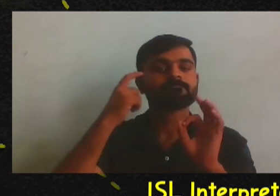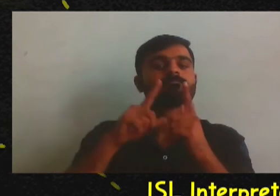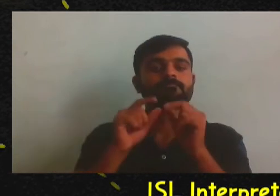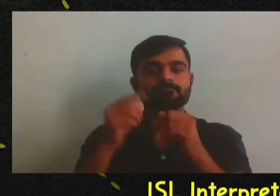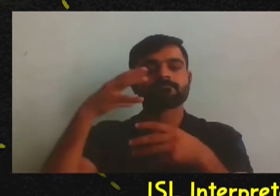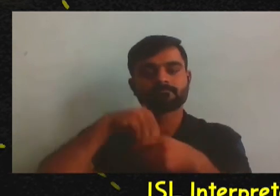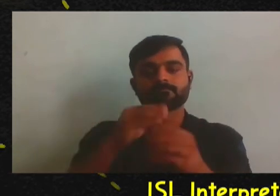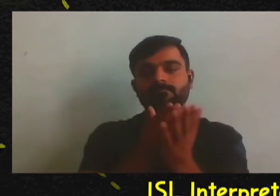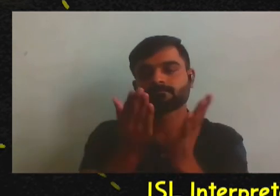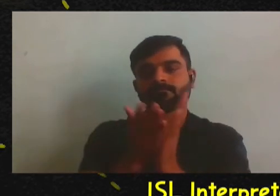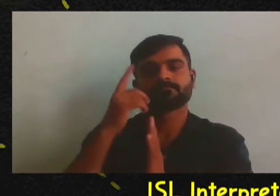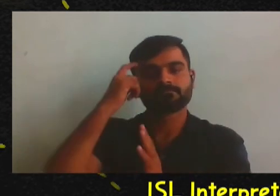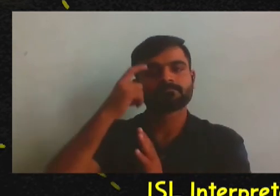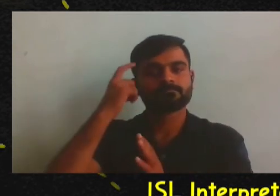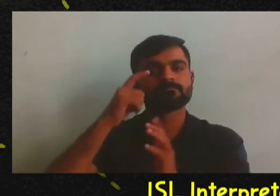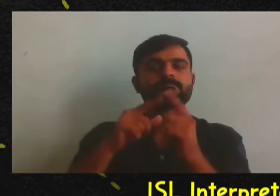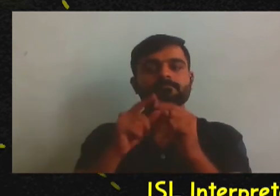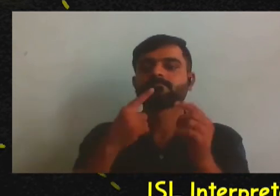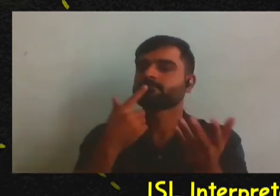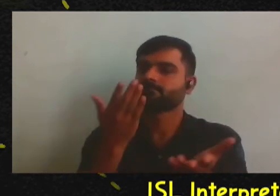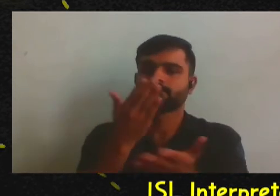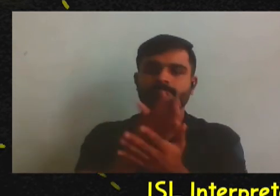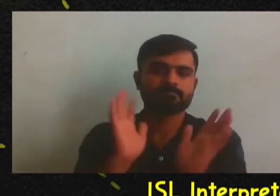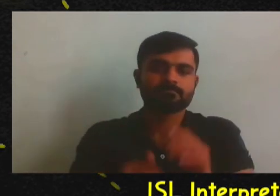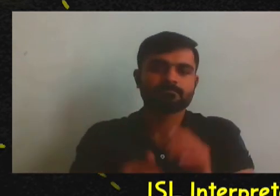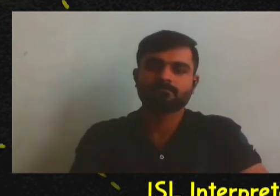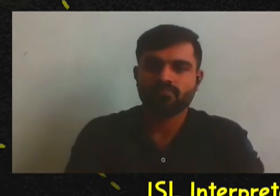the way that we think about data. So I'll just stop there.